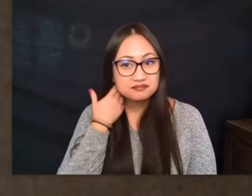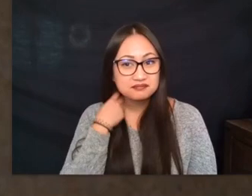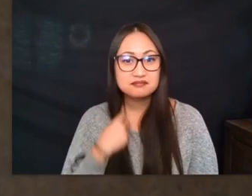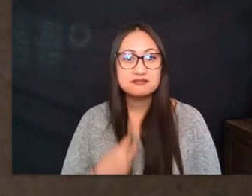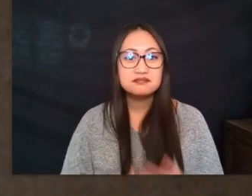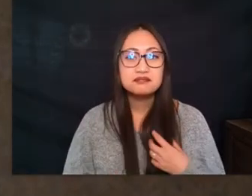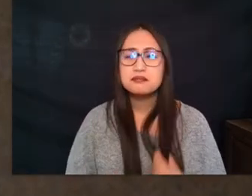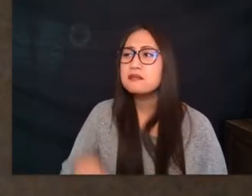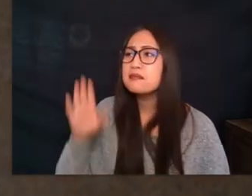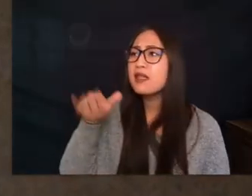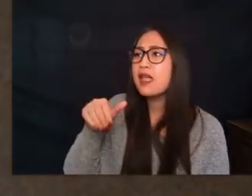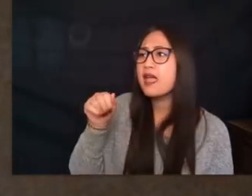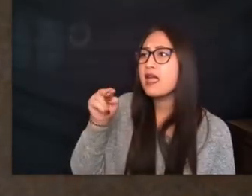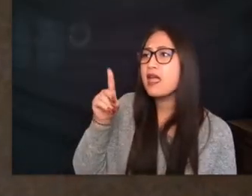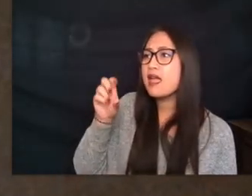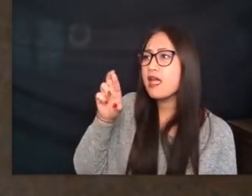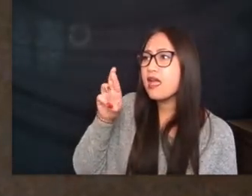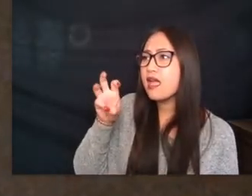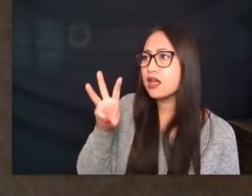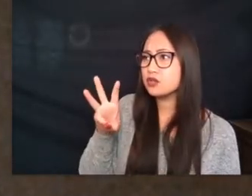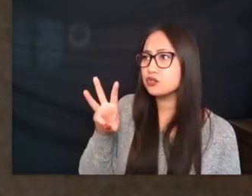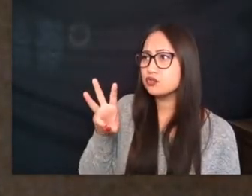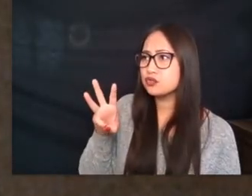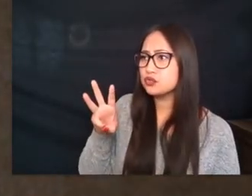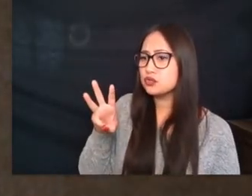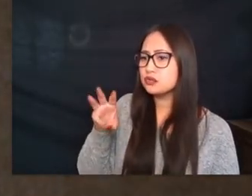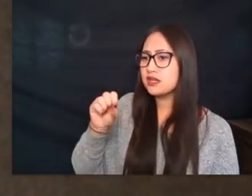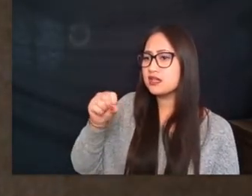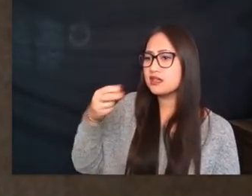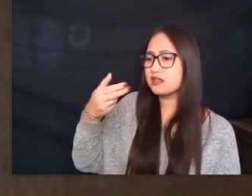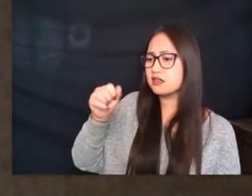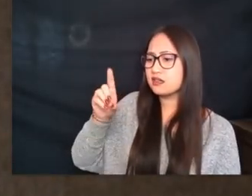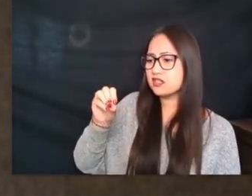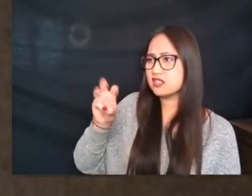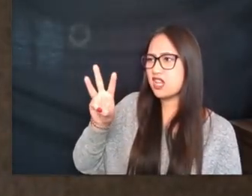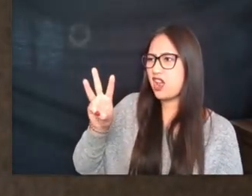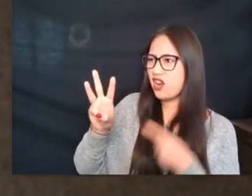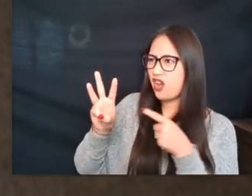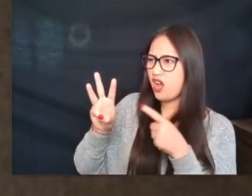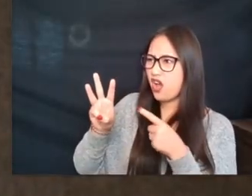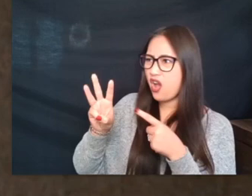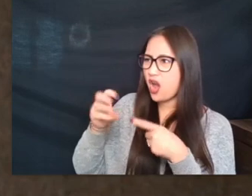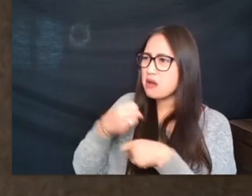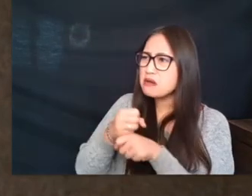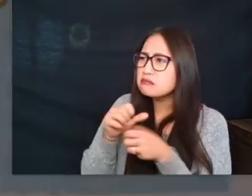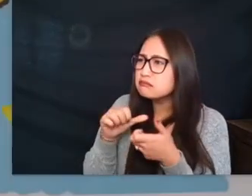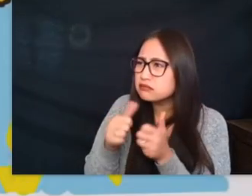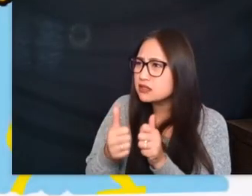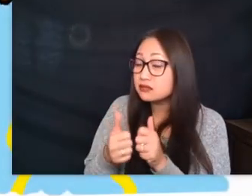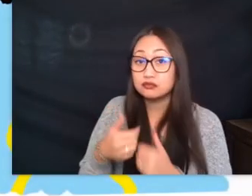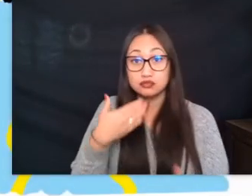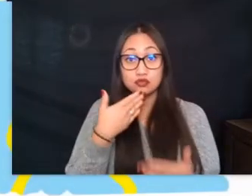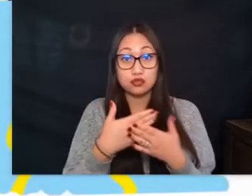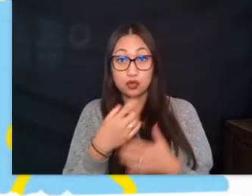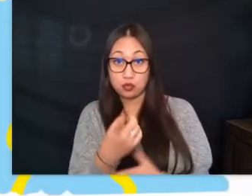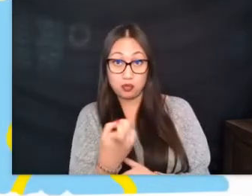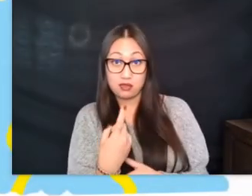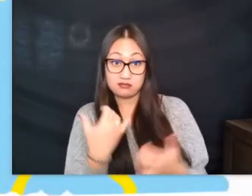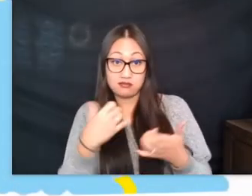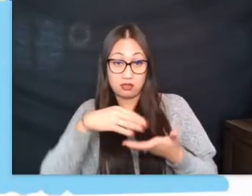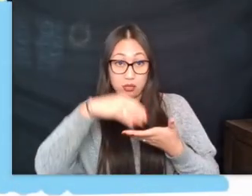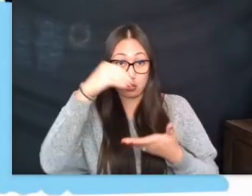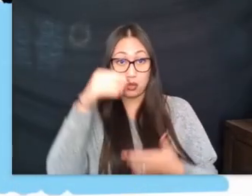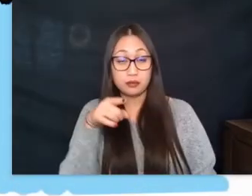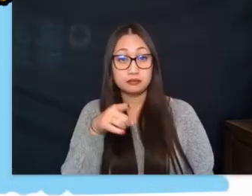Hey, Andrew, what makes a shadow? That's a good question, Bolly. Let's check it out. As we learned